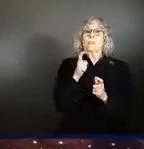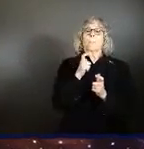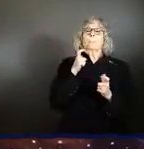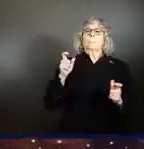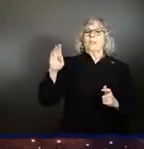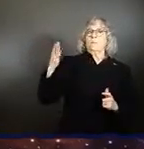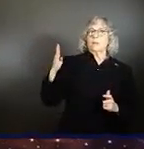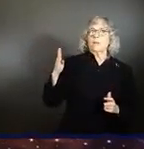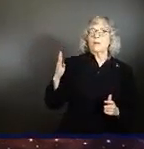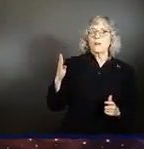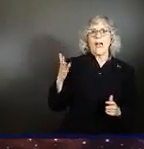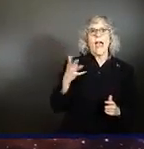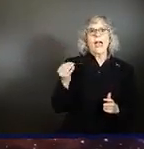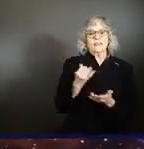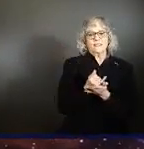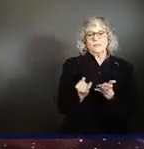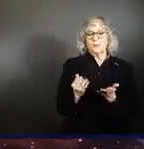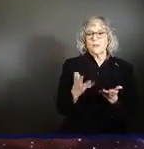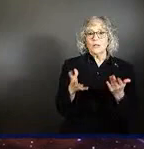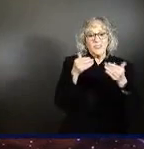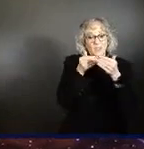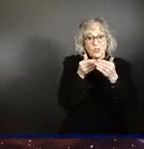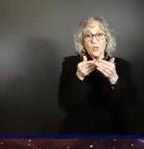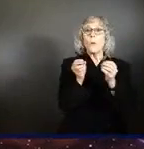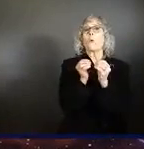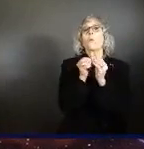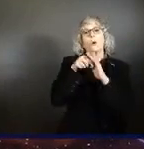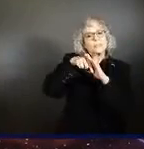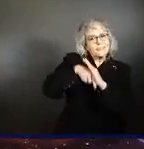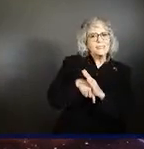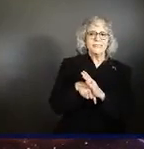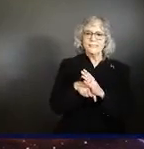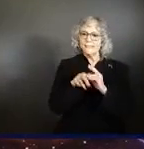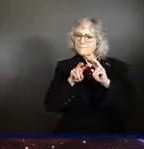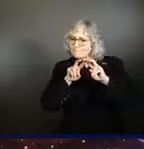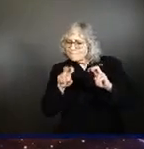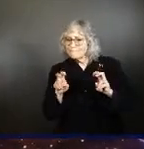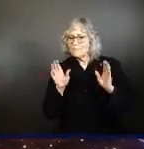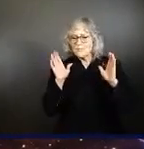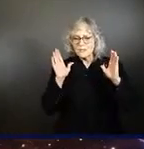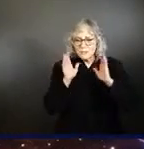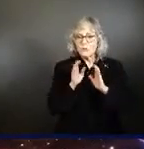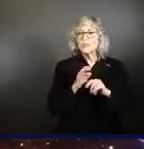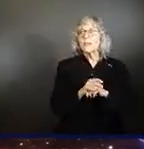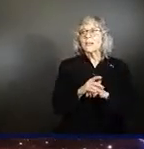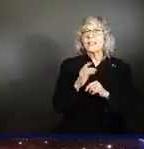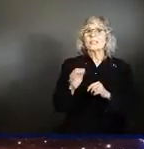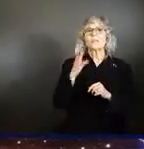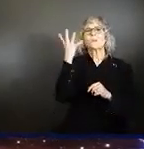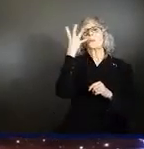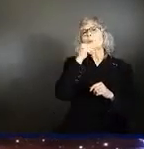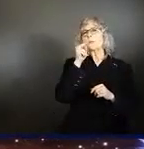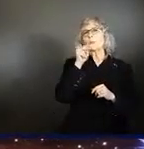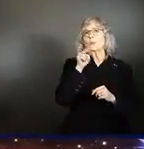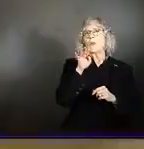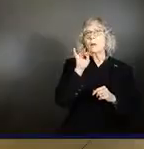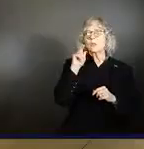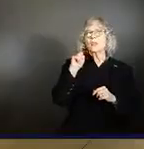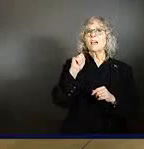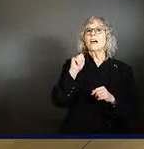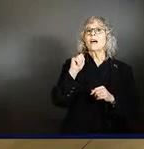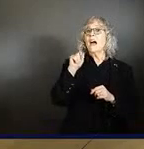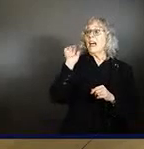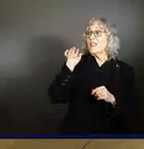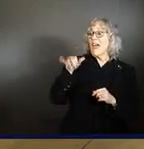and sensitive instruments, but the closer we are, the more detail we can have. So something like this beautiful nebula that you're seeing right now, that's within our own